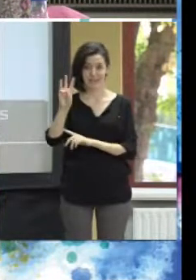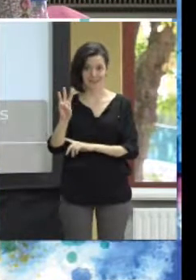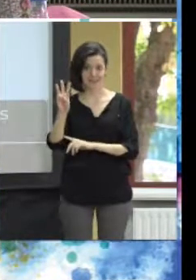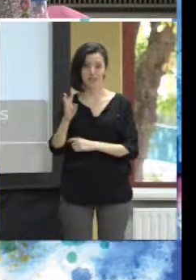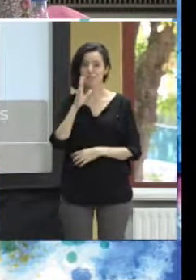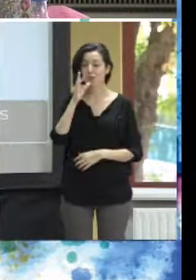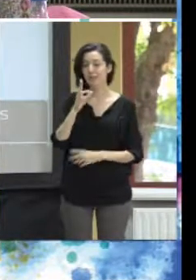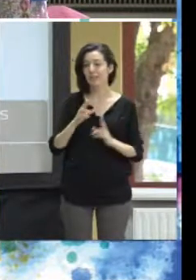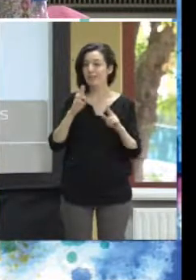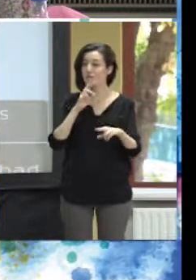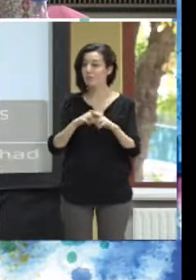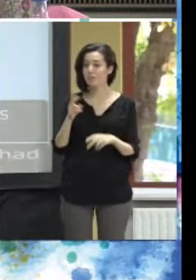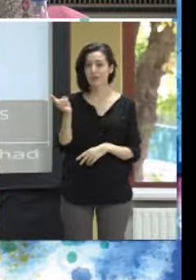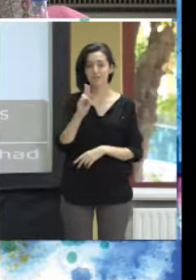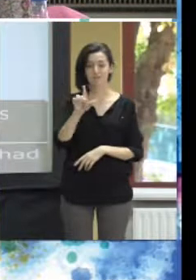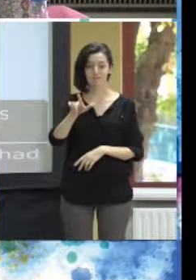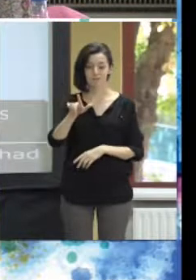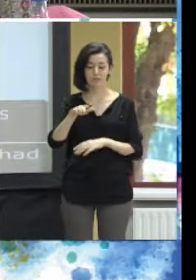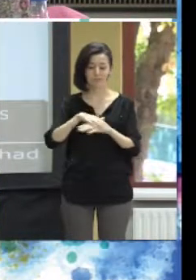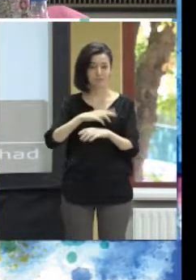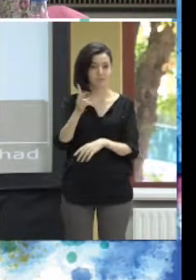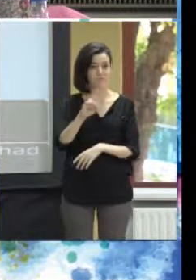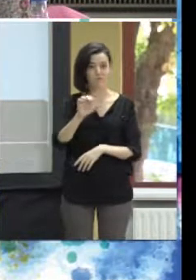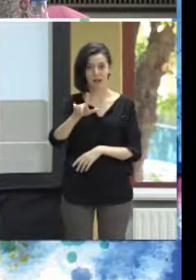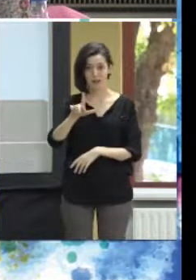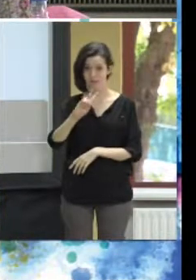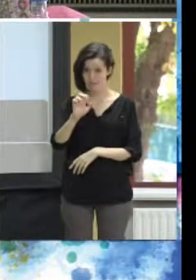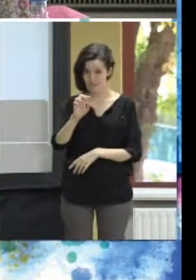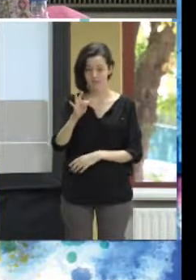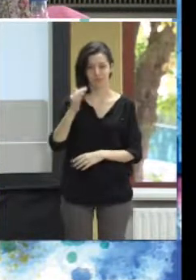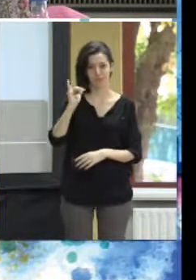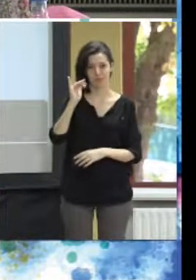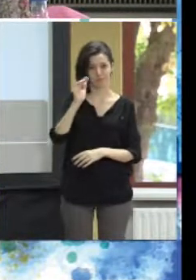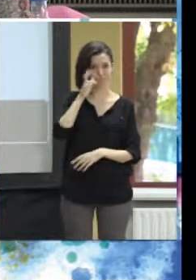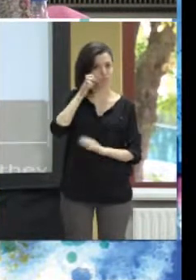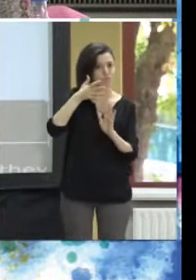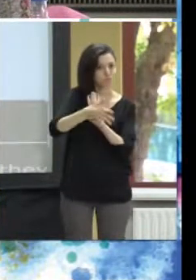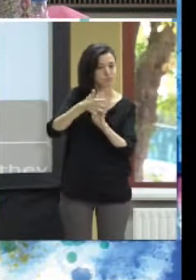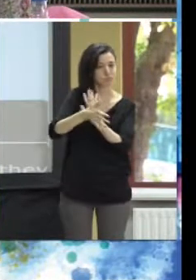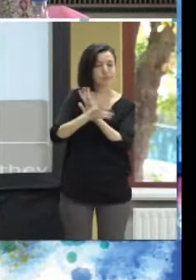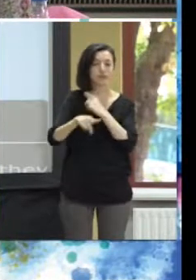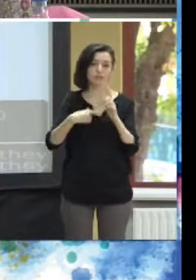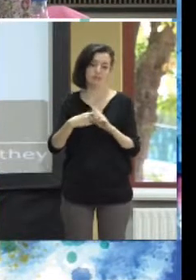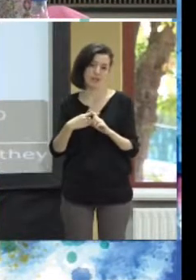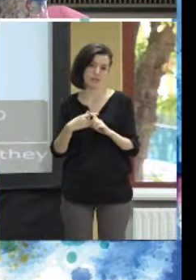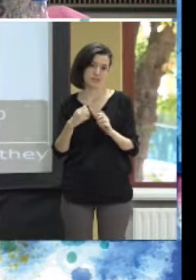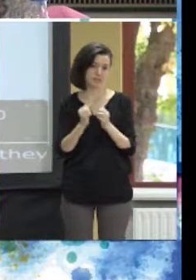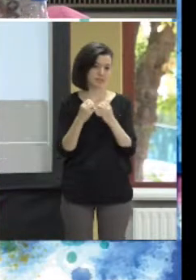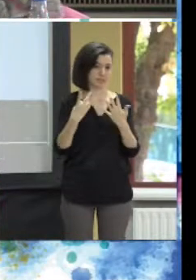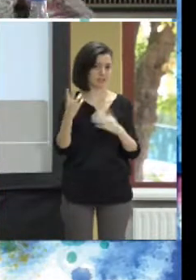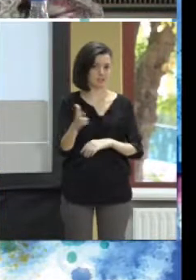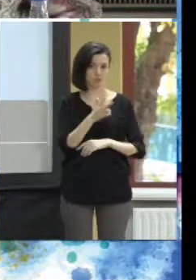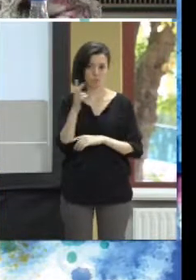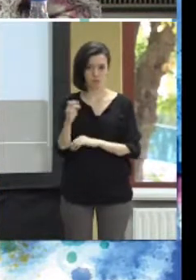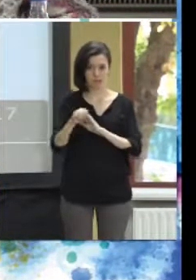they audio described Velvet, the series, and then we've got also 7 documentaries. There is also an